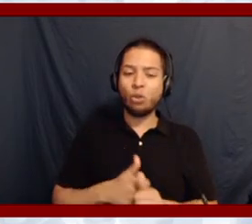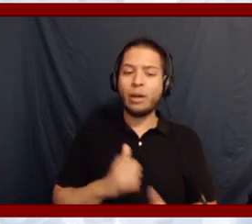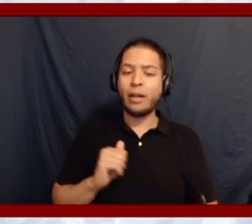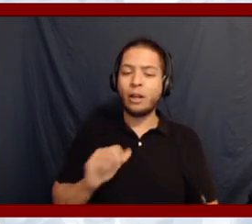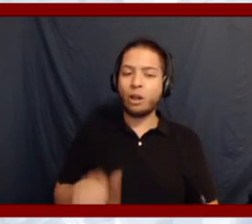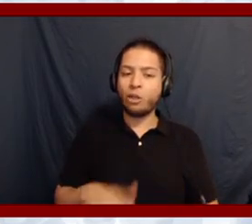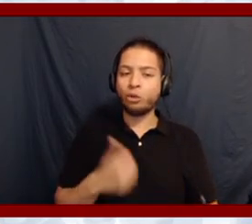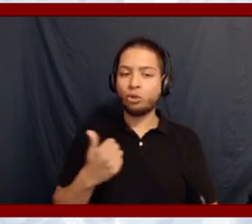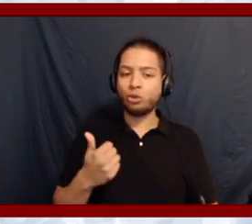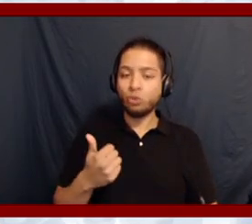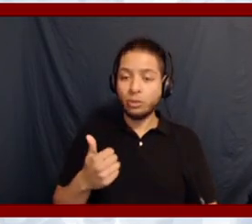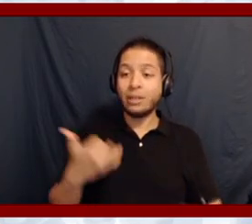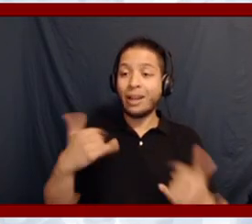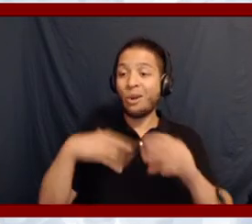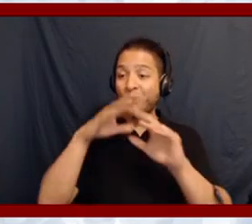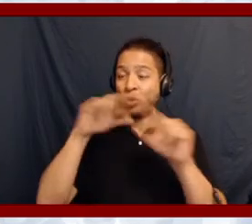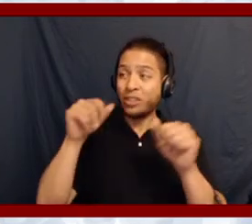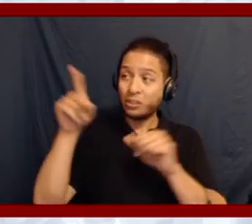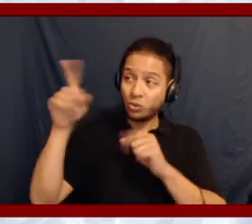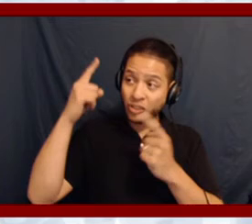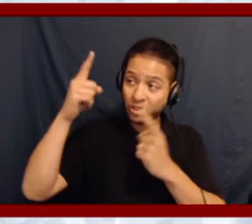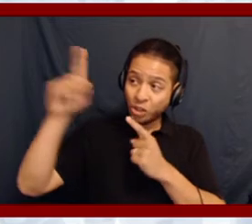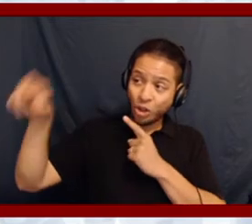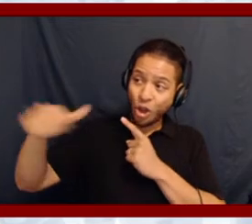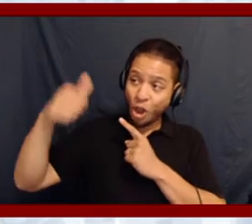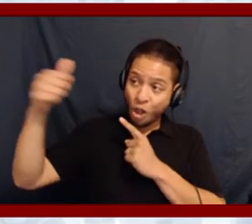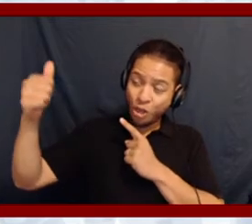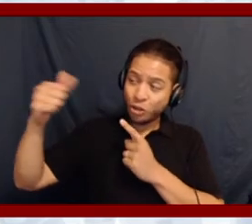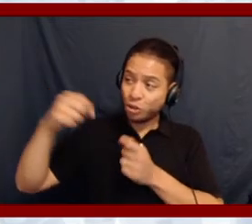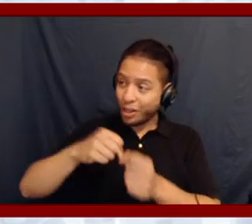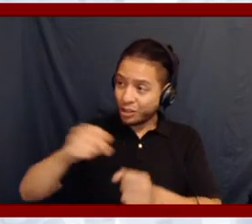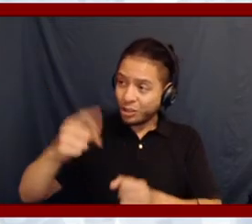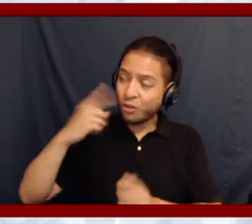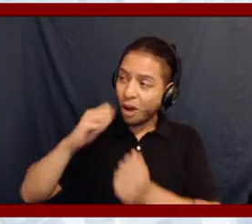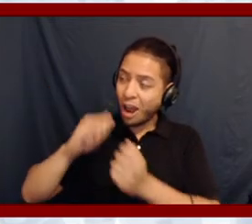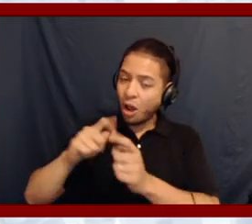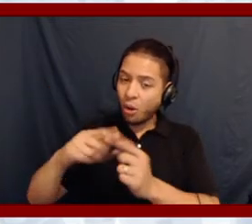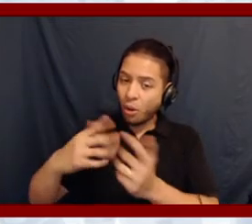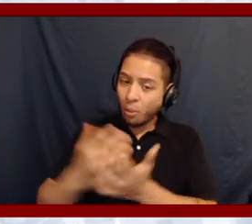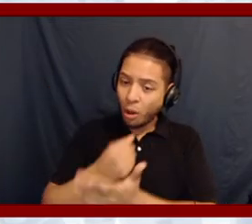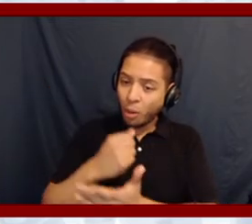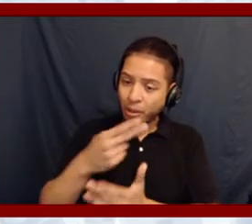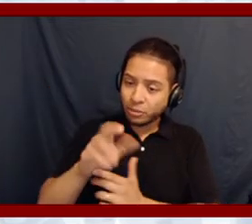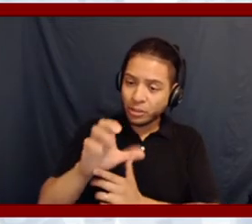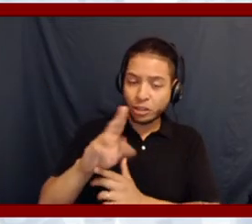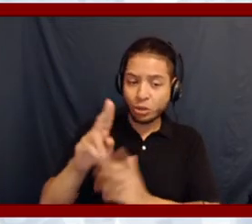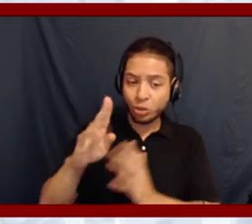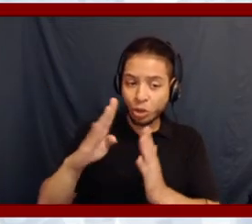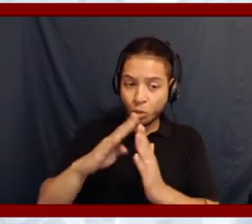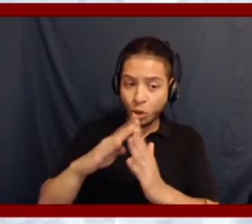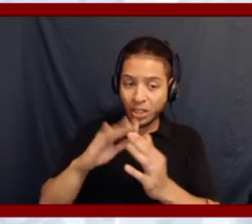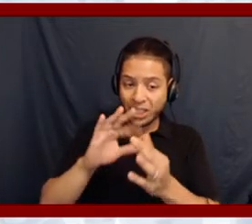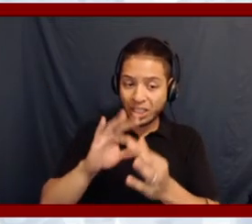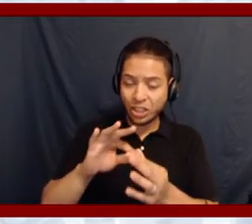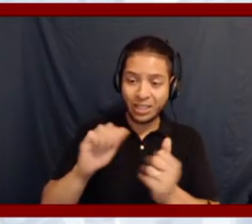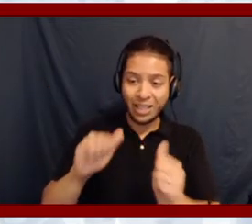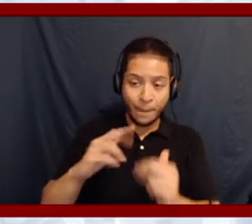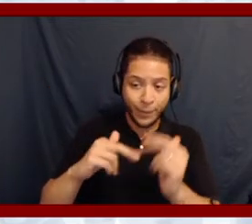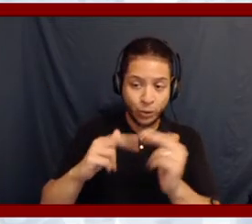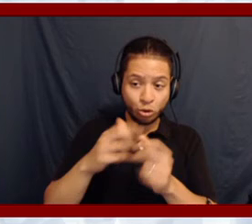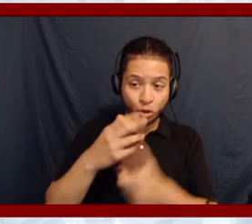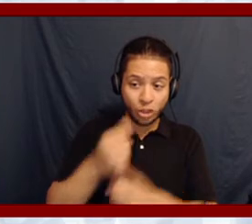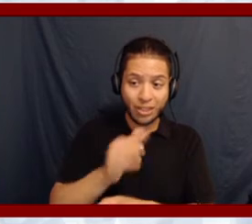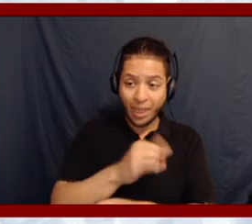administration considered any strategies aimed at leveraging the community connections that HBCUs have to build trust among these communities of color?